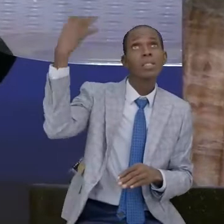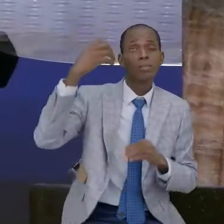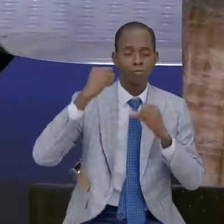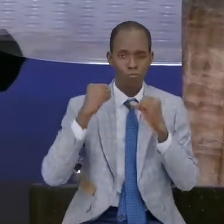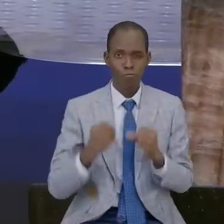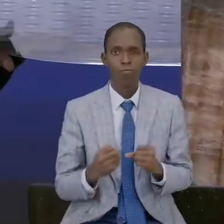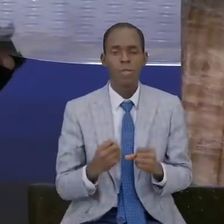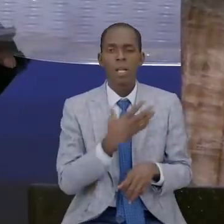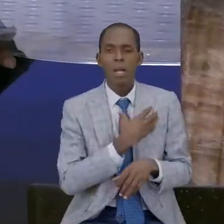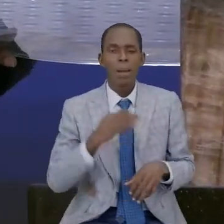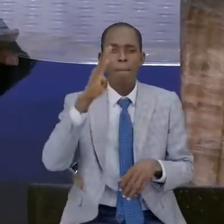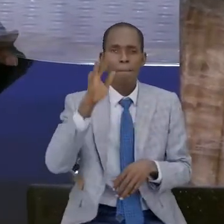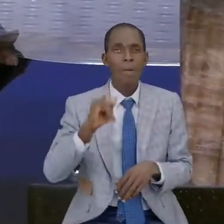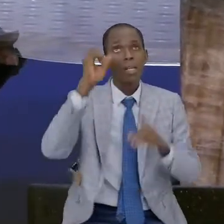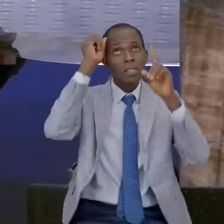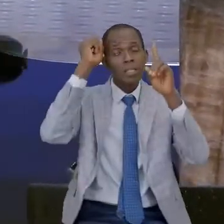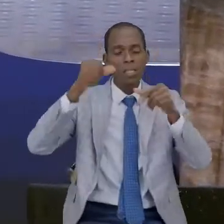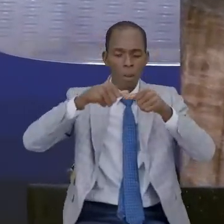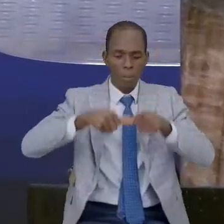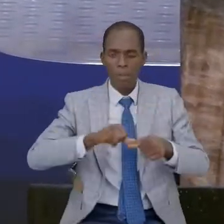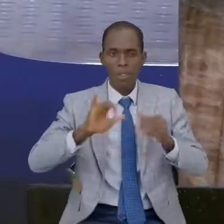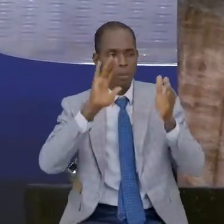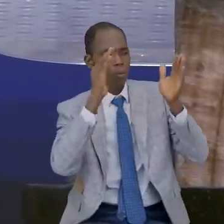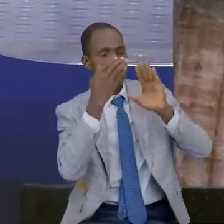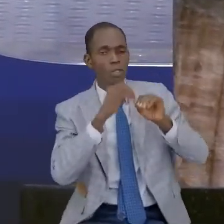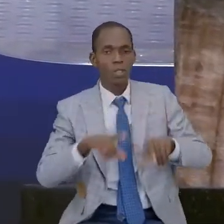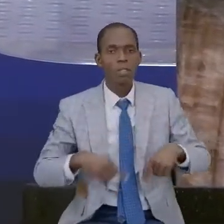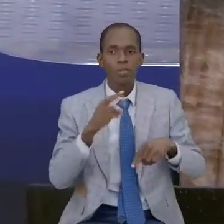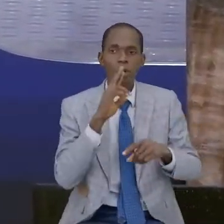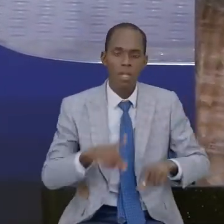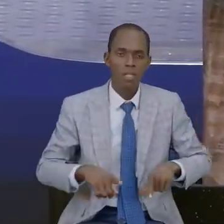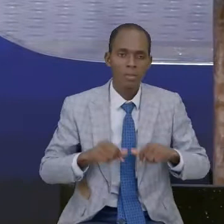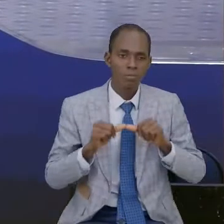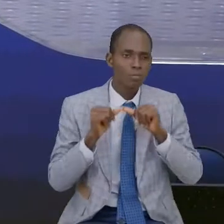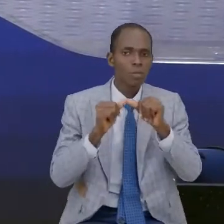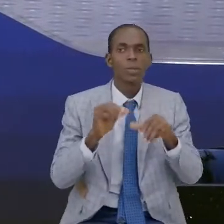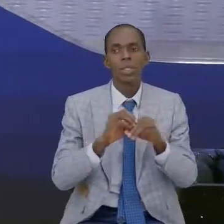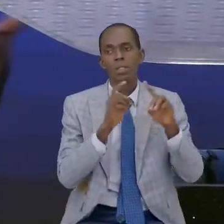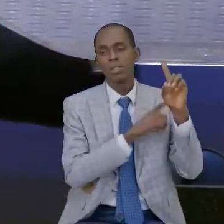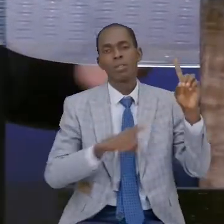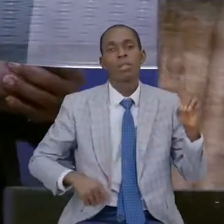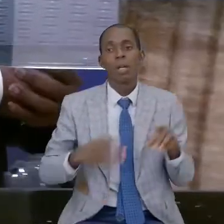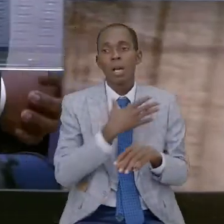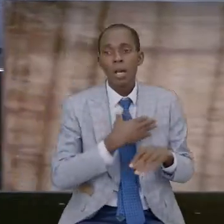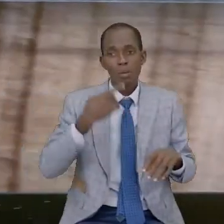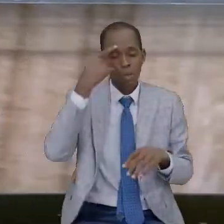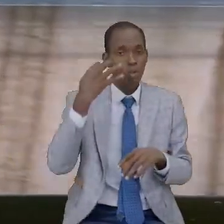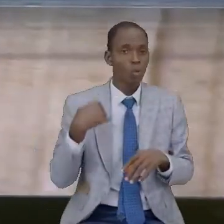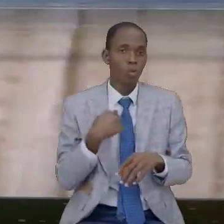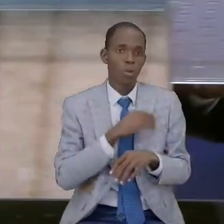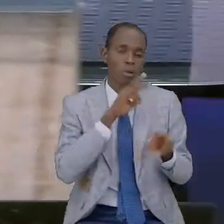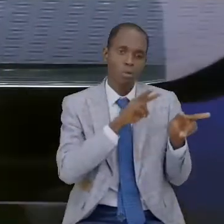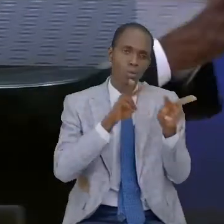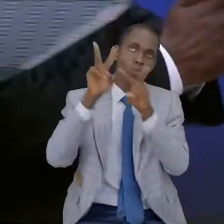by his abiding presence in your life, you were living consistently in the Lord. And because you were looking unto